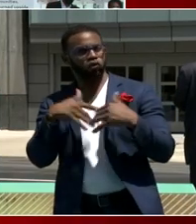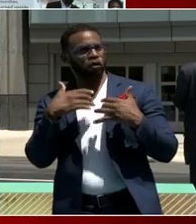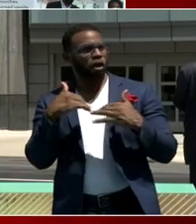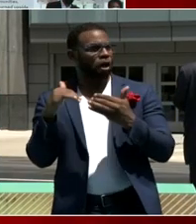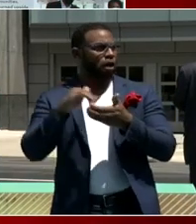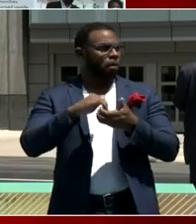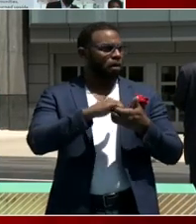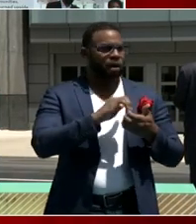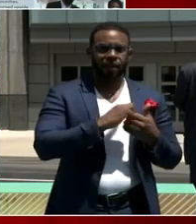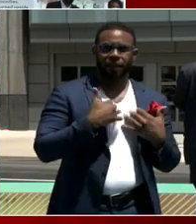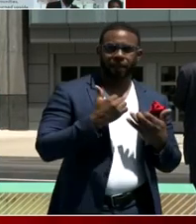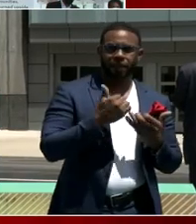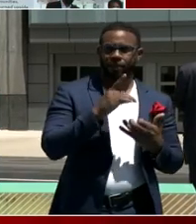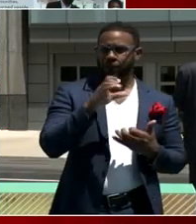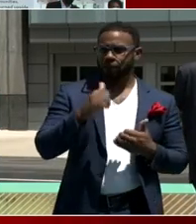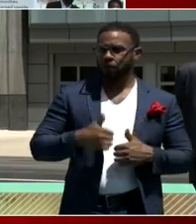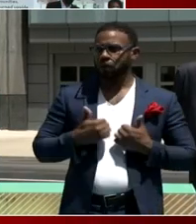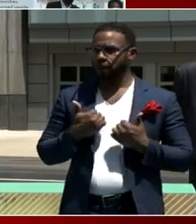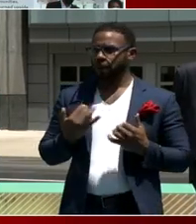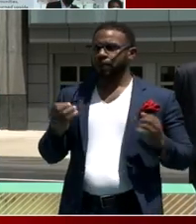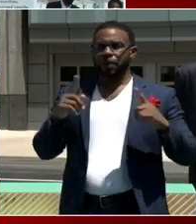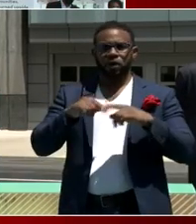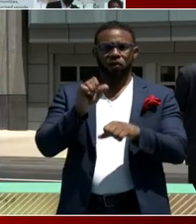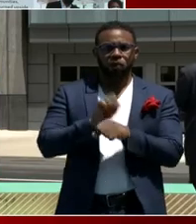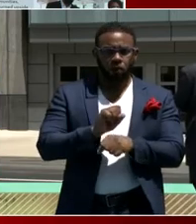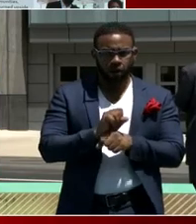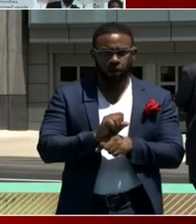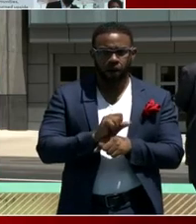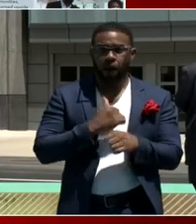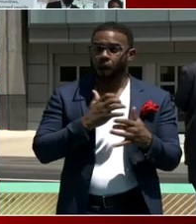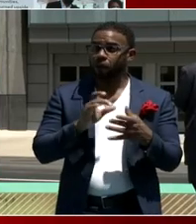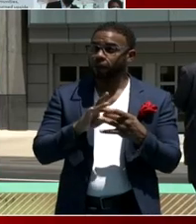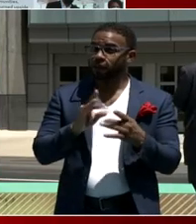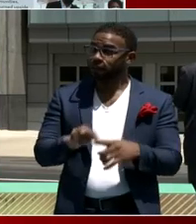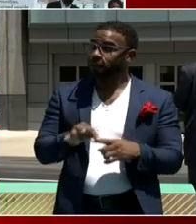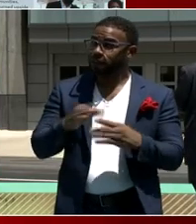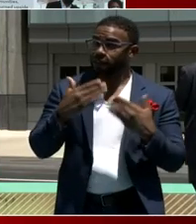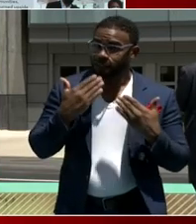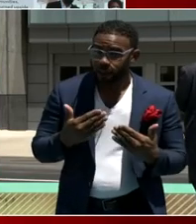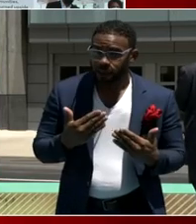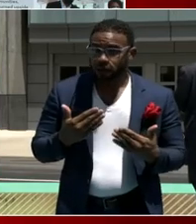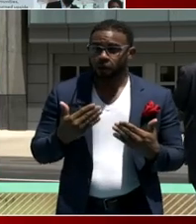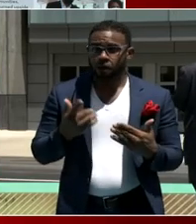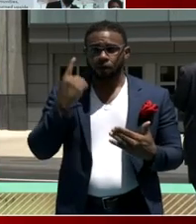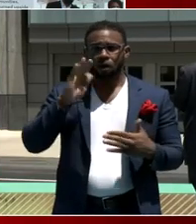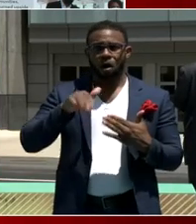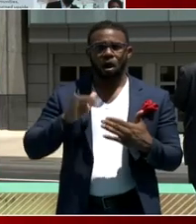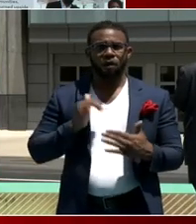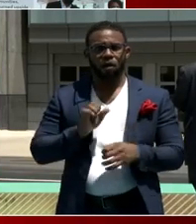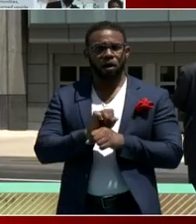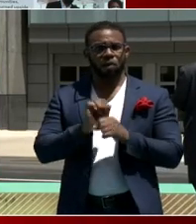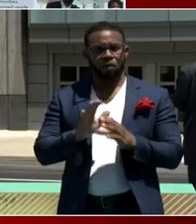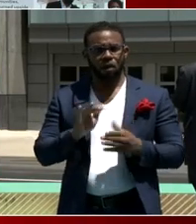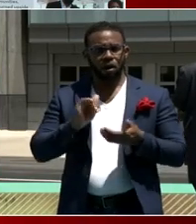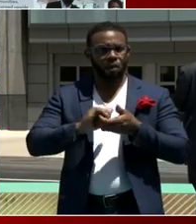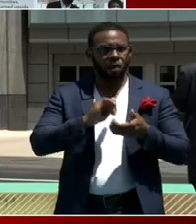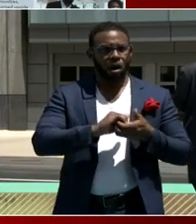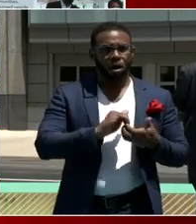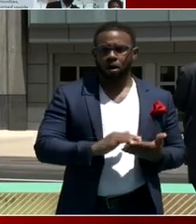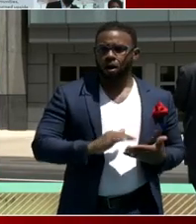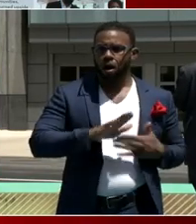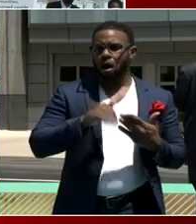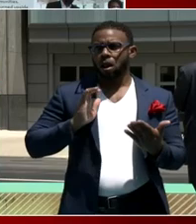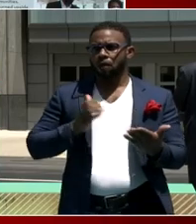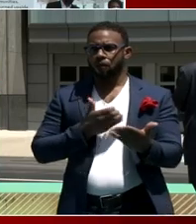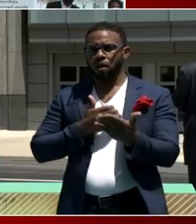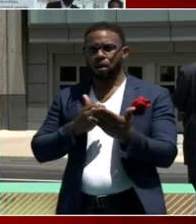our partnership that helps district residents get back to work. And I want to say a special thank you for all of our employer partners, all